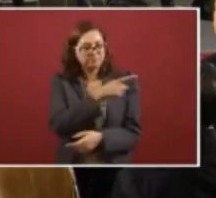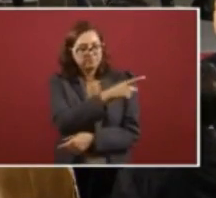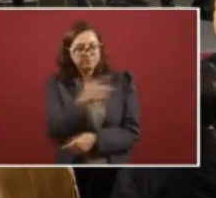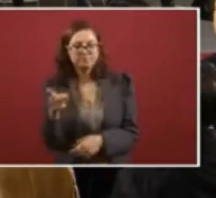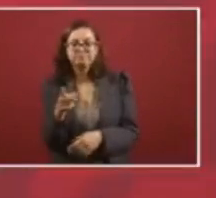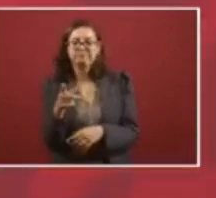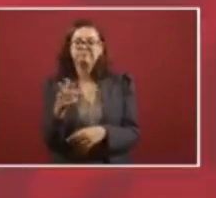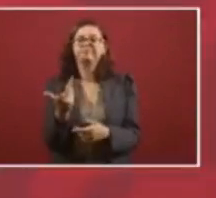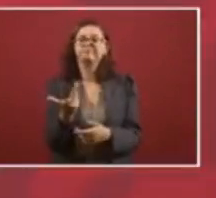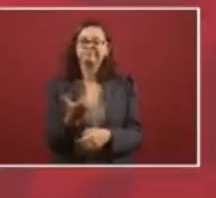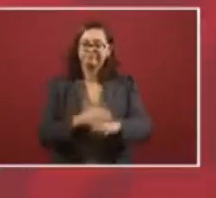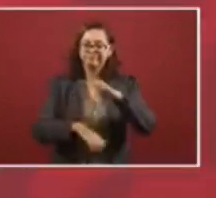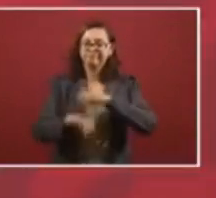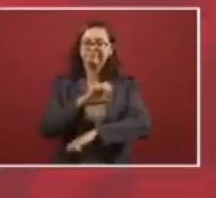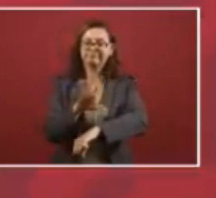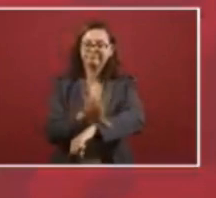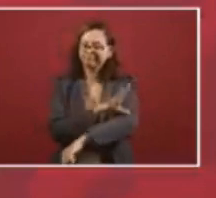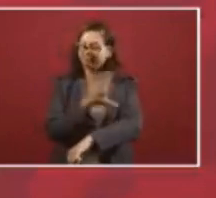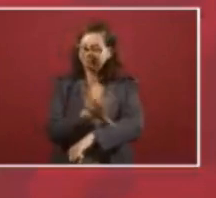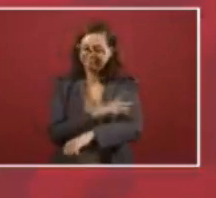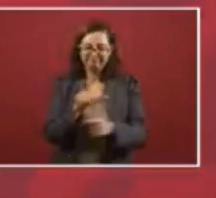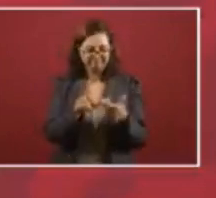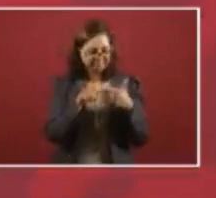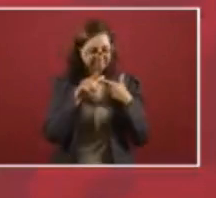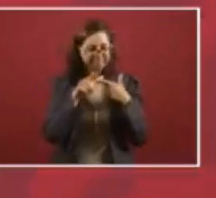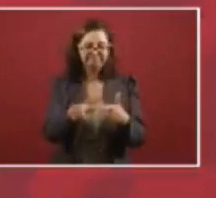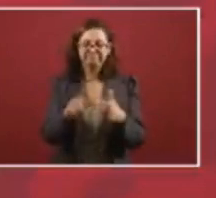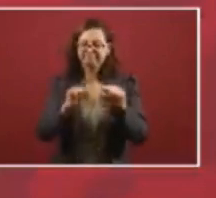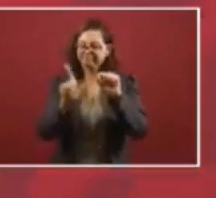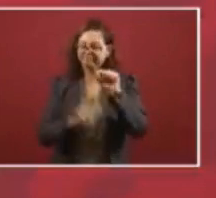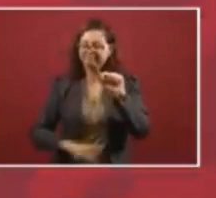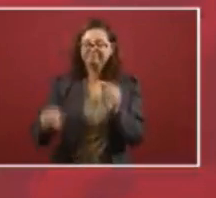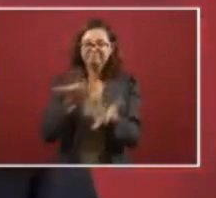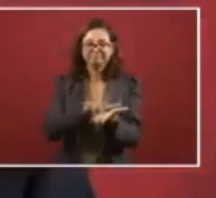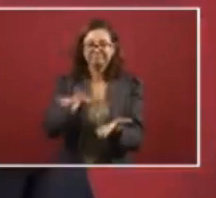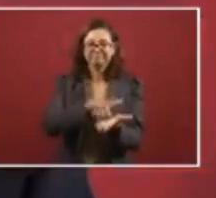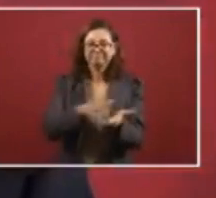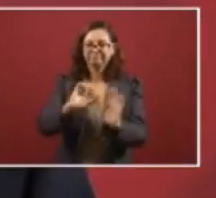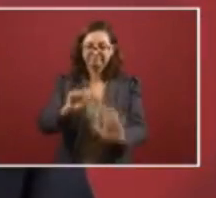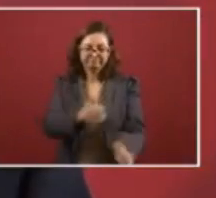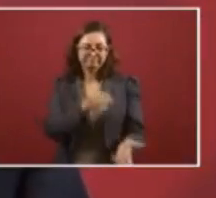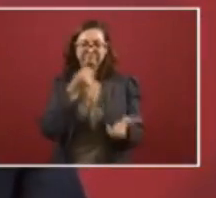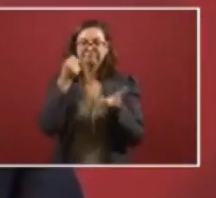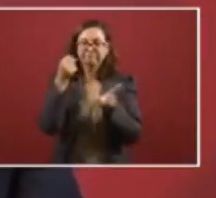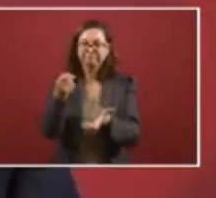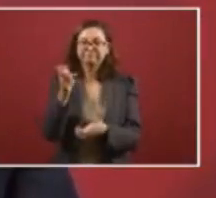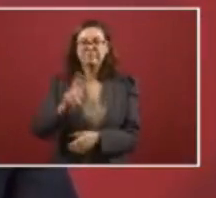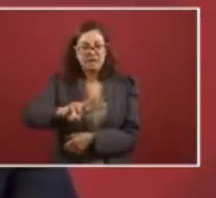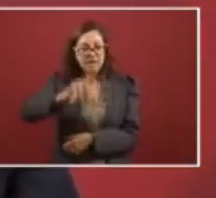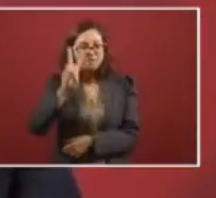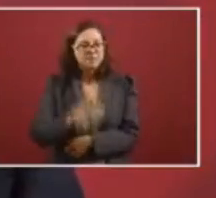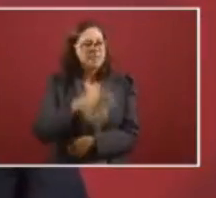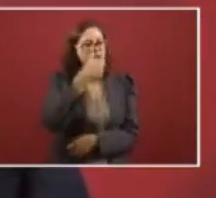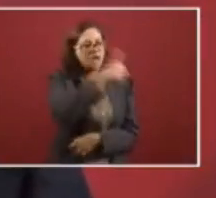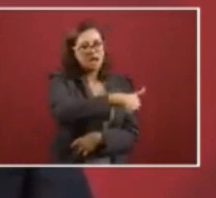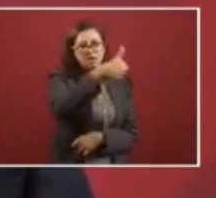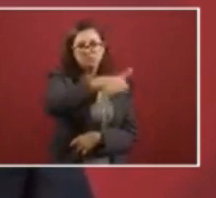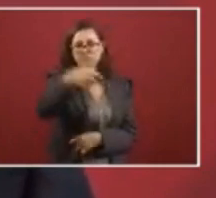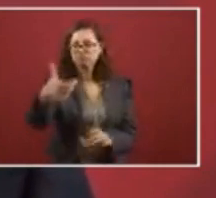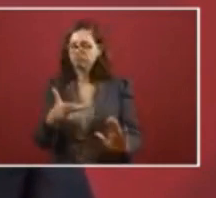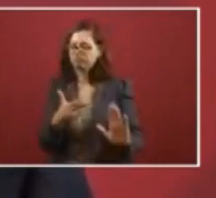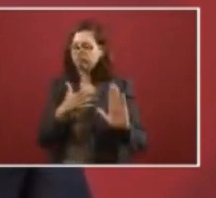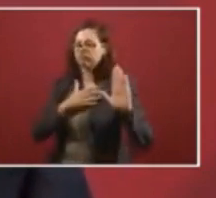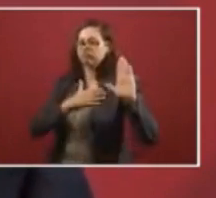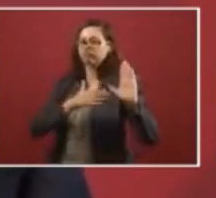of for energy will continue to be investing in Mexico. And there is a verbal commitment